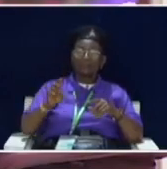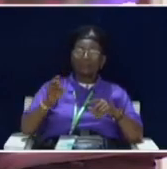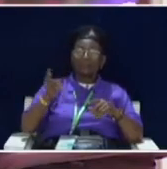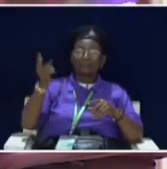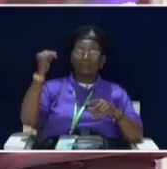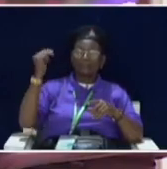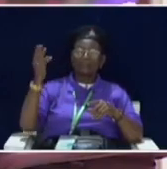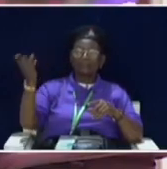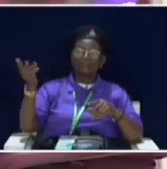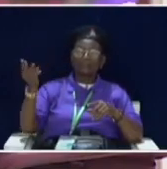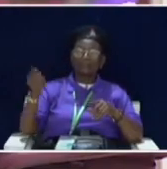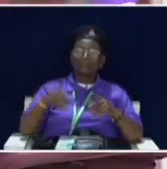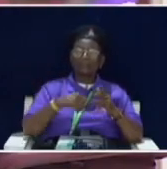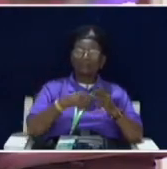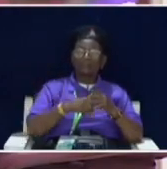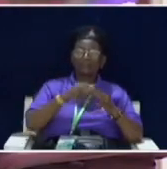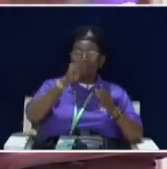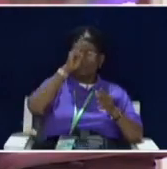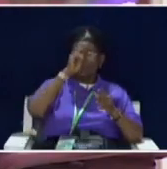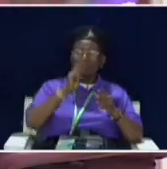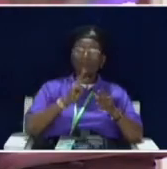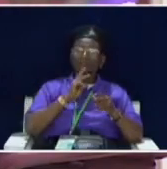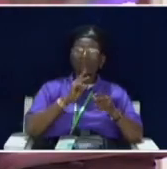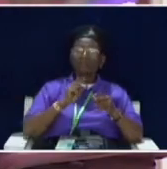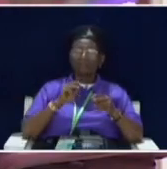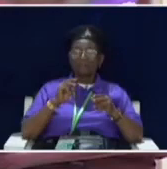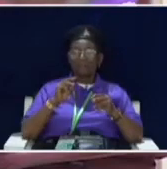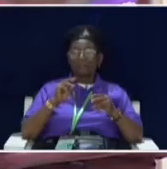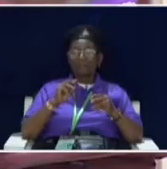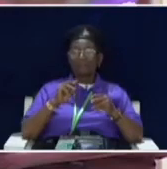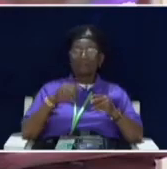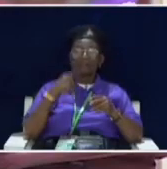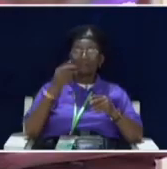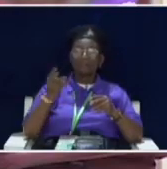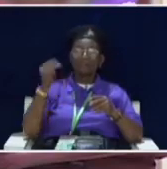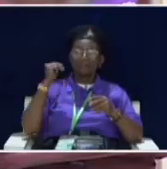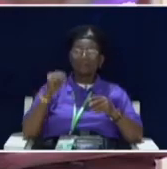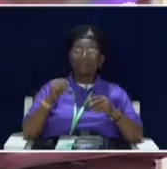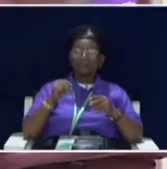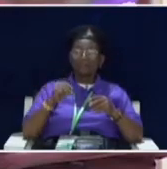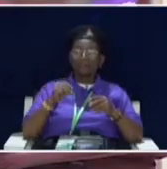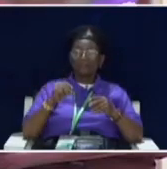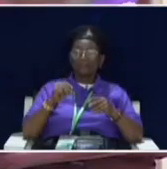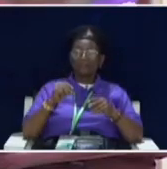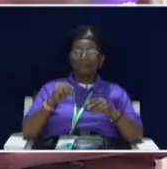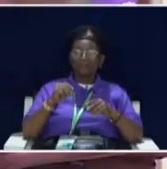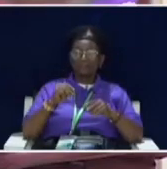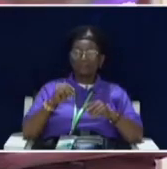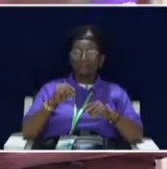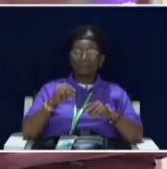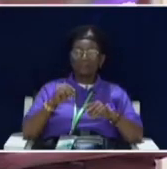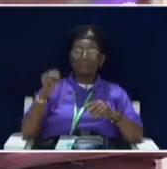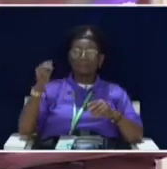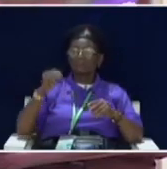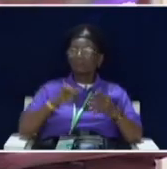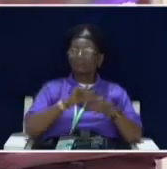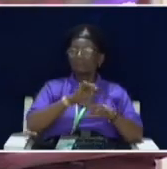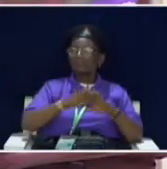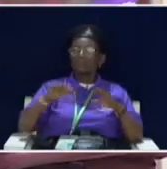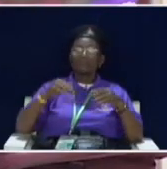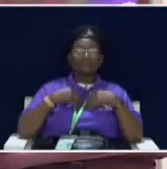this widow. Obìnrin opó kan Oyíwá. Who was destitute. Tó jẹ́ pé kò ní nkankan.